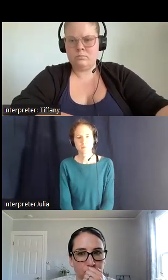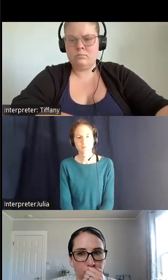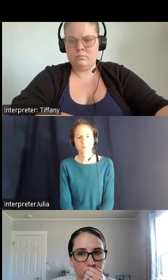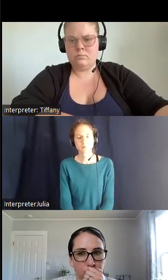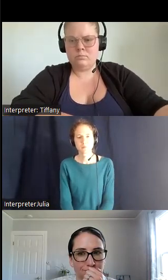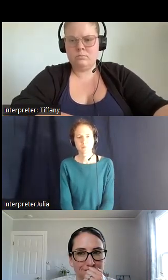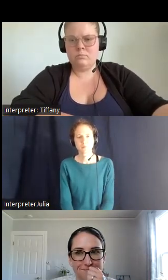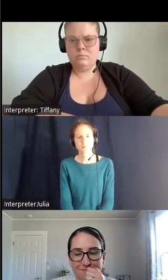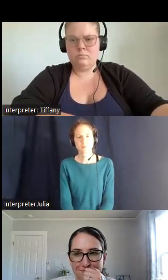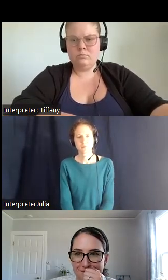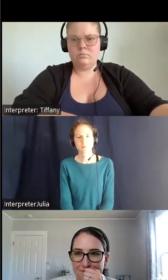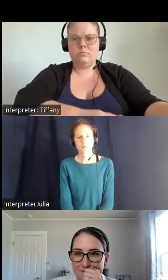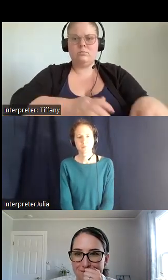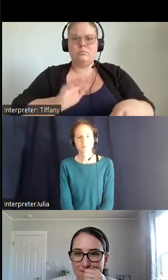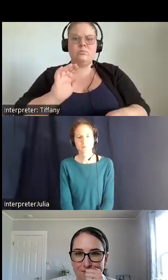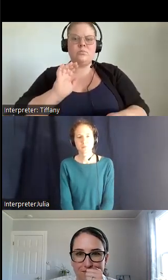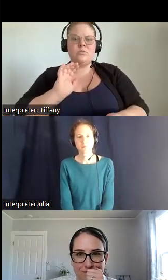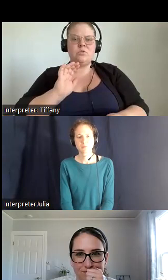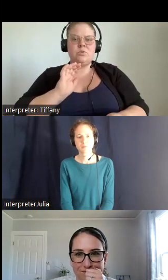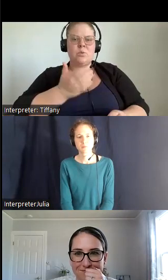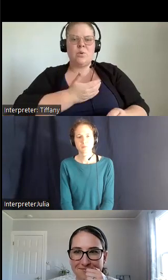We'll keep testing out our answers with you, Edie.